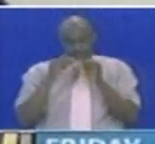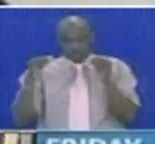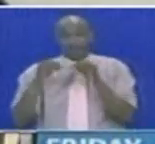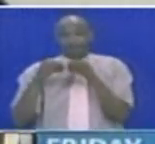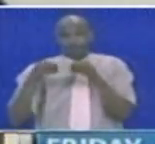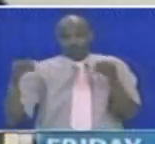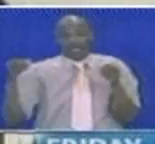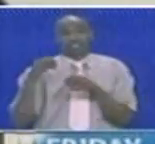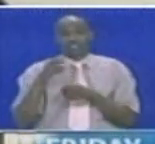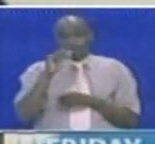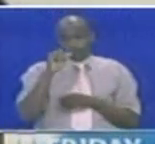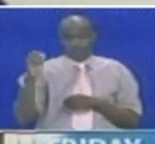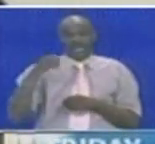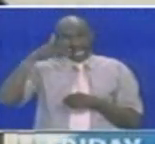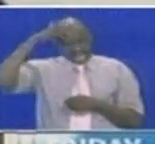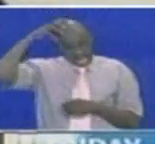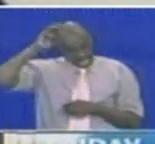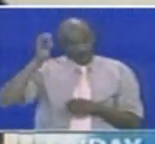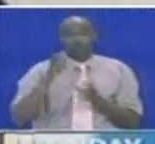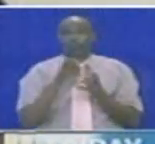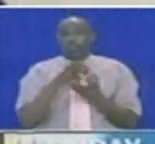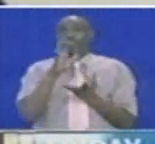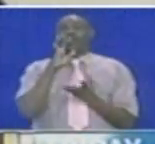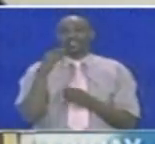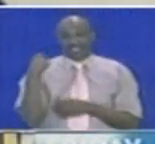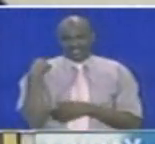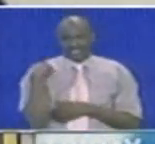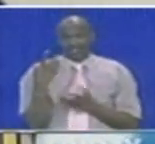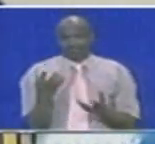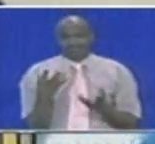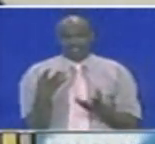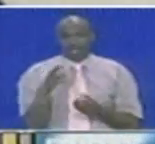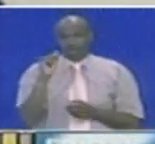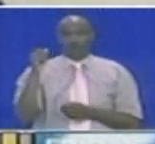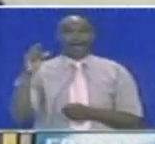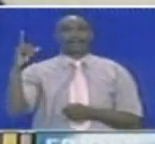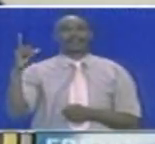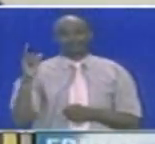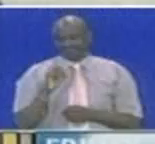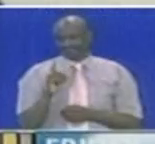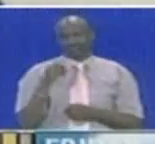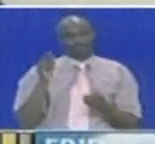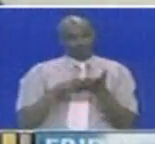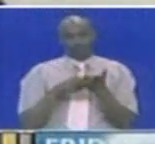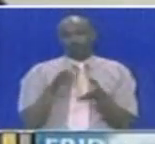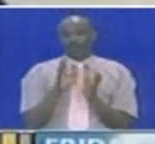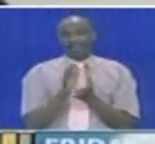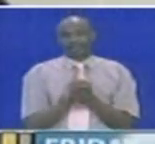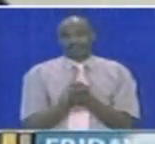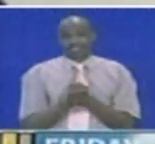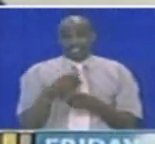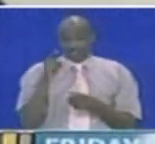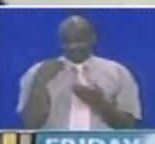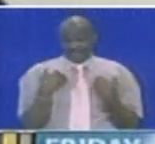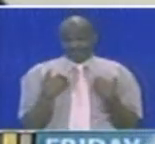lion road yesterday, road. Ah. So we don't say road, the way uh-huh. some people find themselves pronouncing that word, because